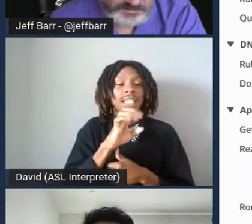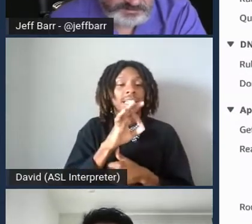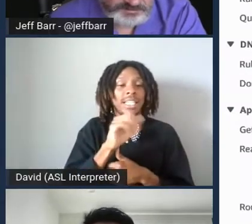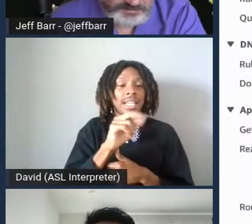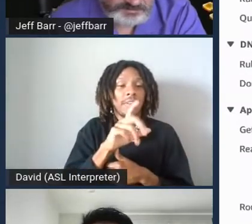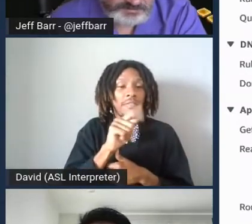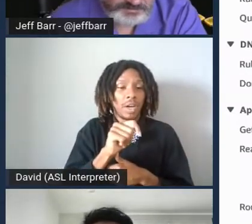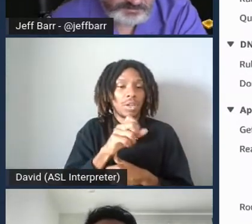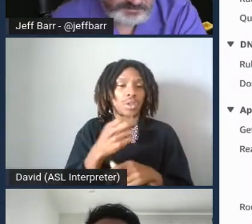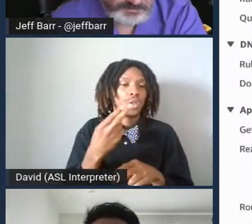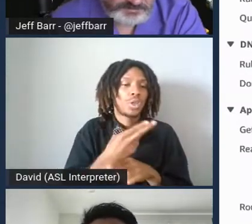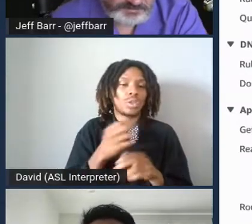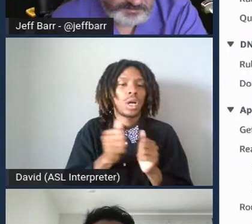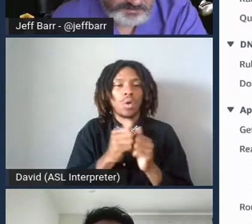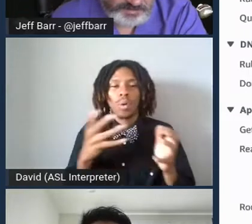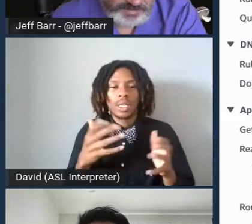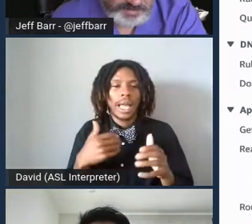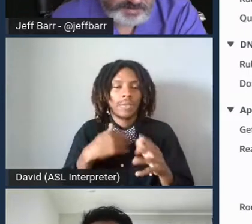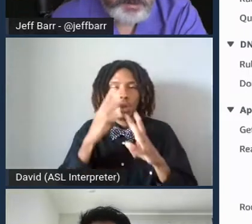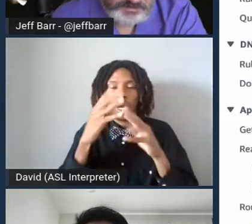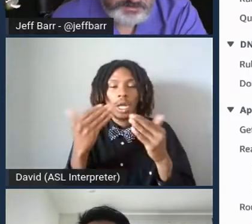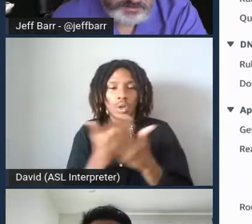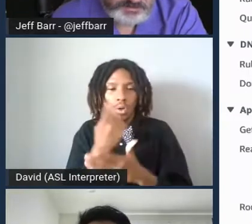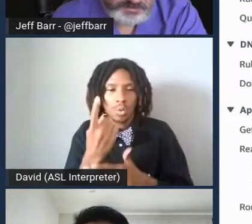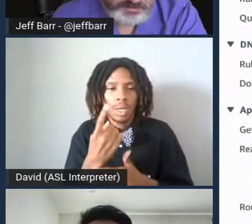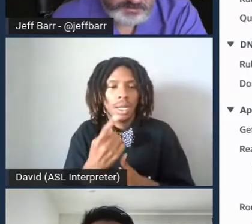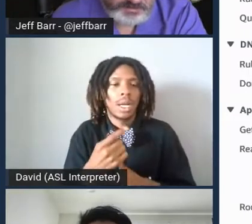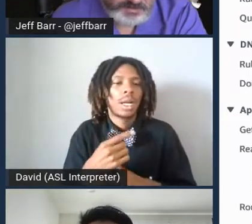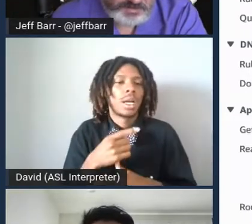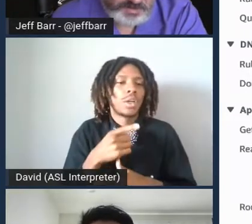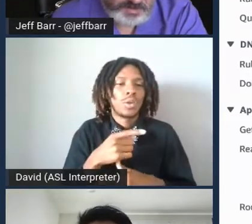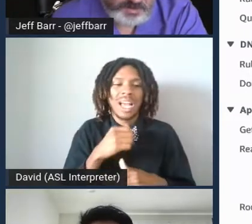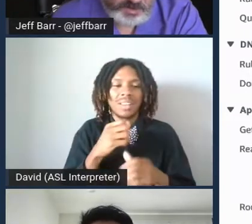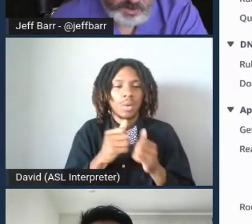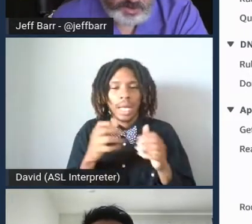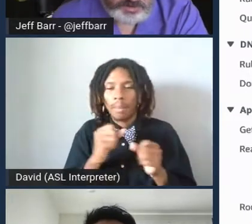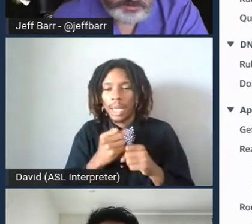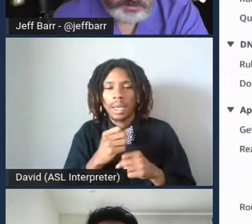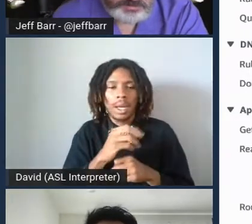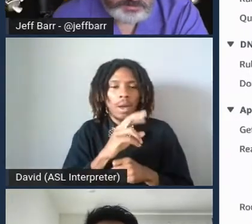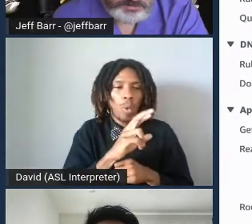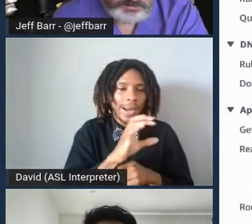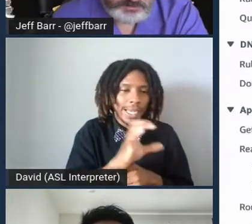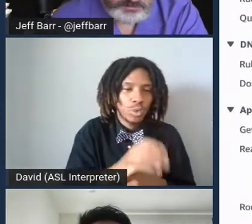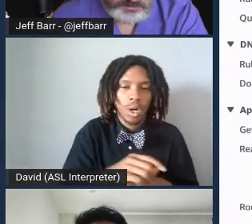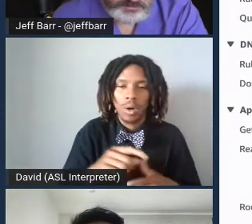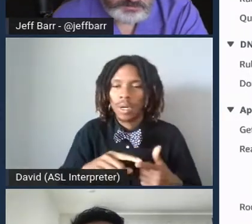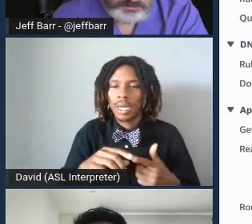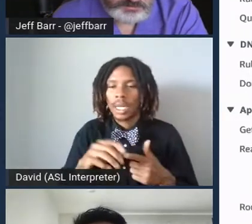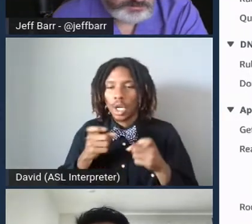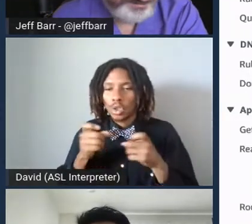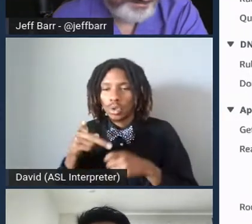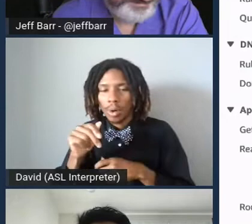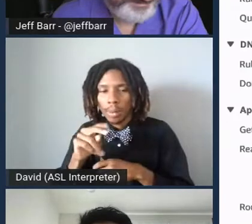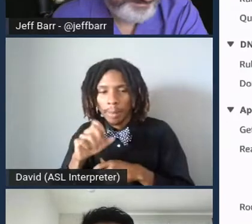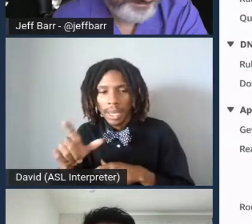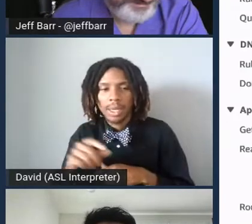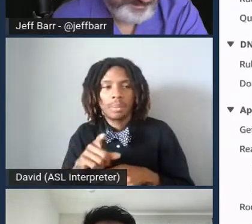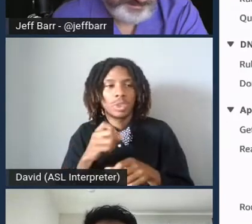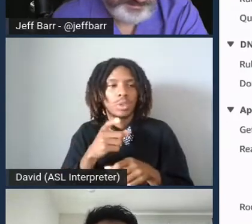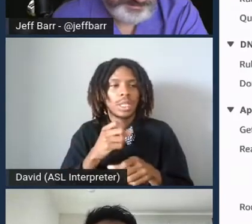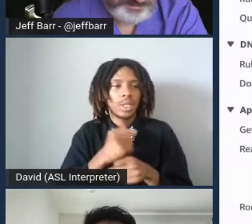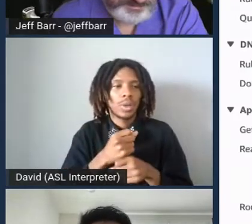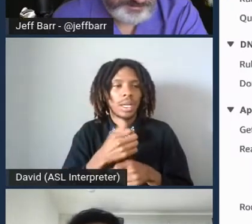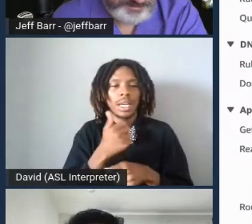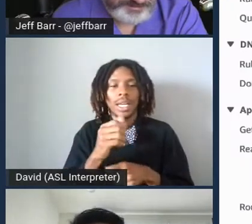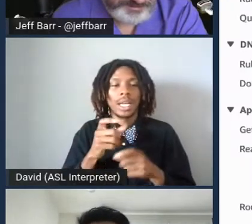just use without having to create a new one. So you can start creating routing controls and not care about control panels. But you can also create a